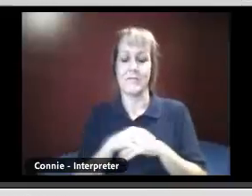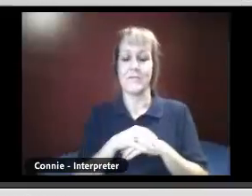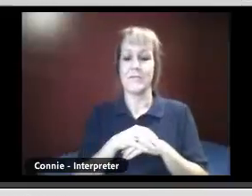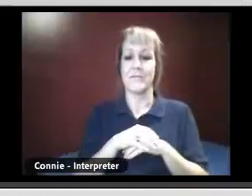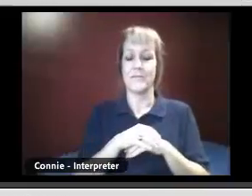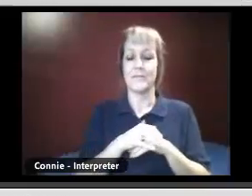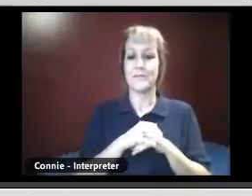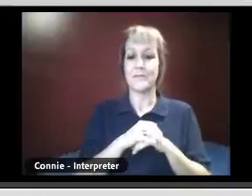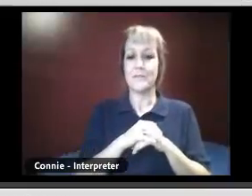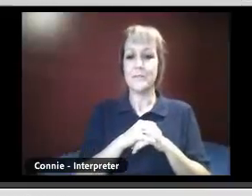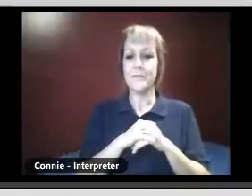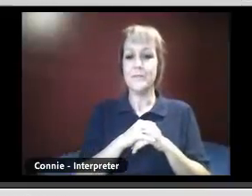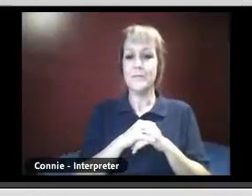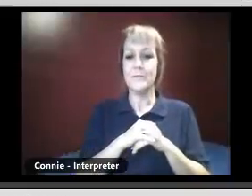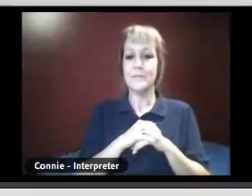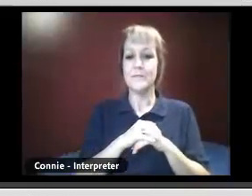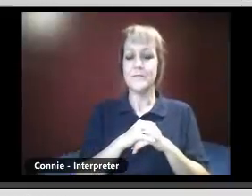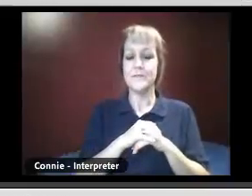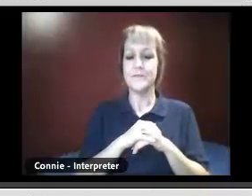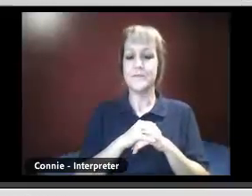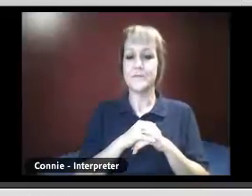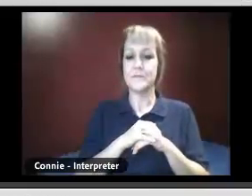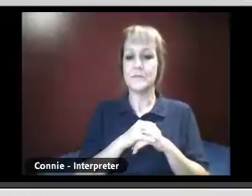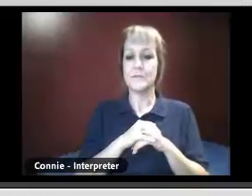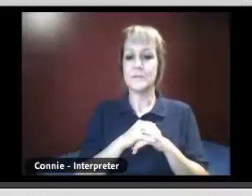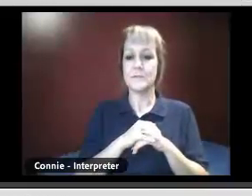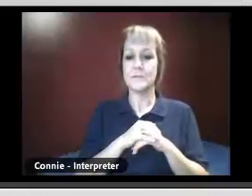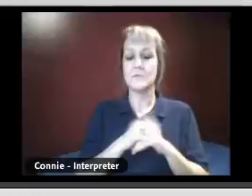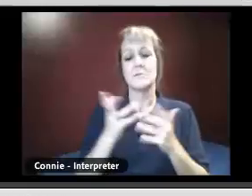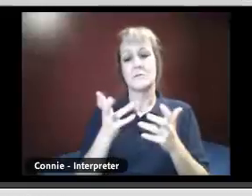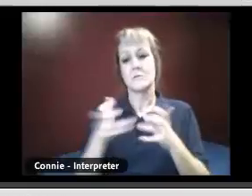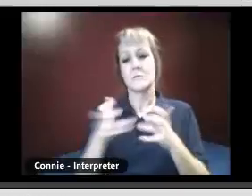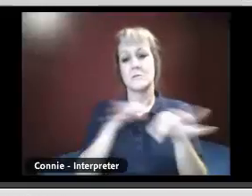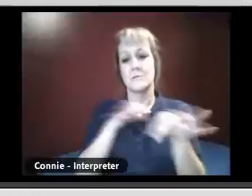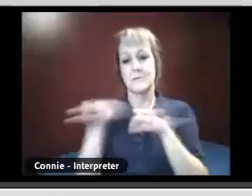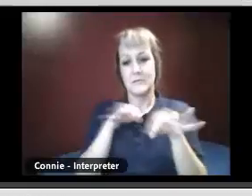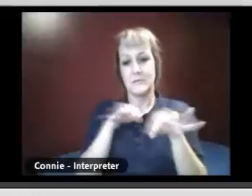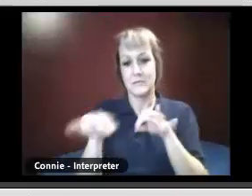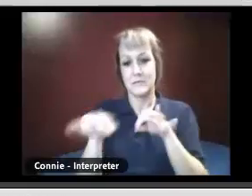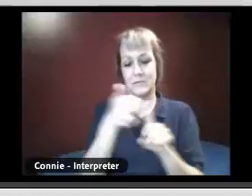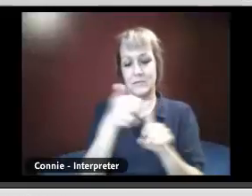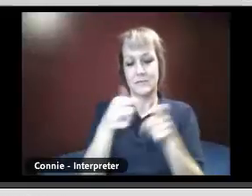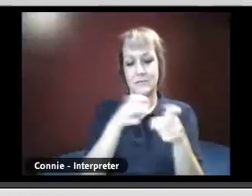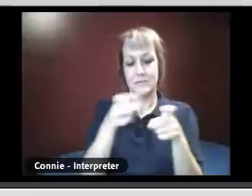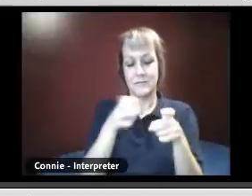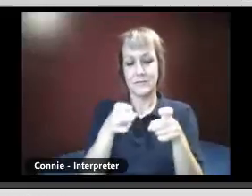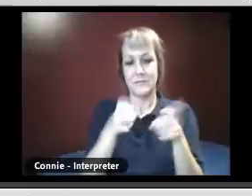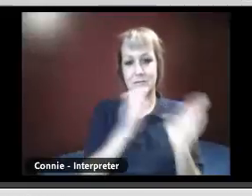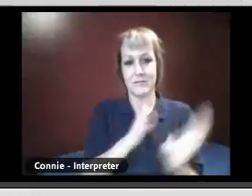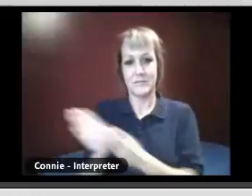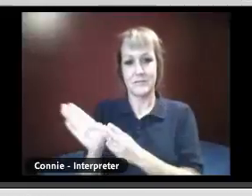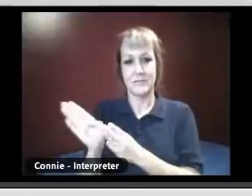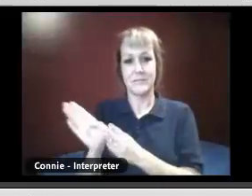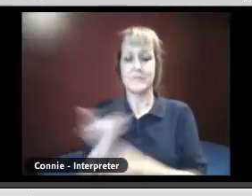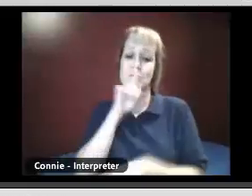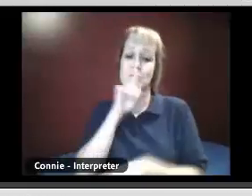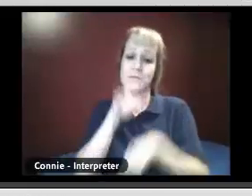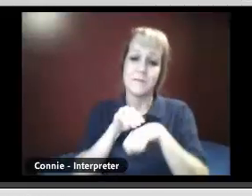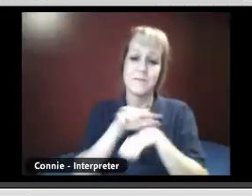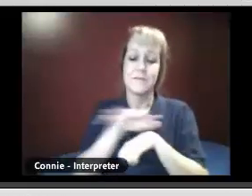with. And so I wanted to explain this self-management sequence because I believe it truly